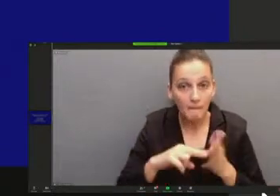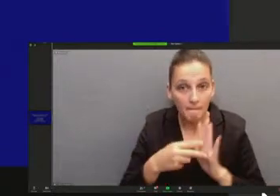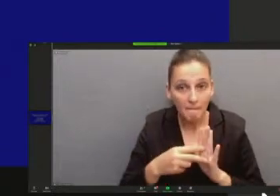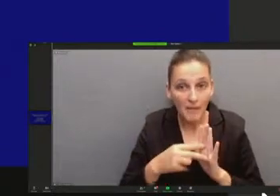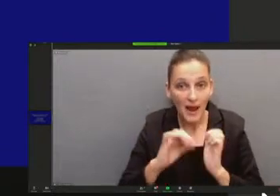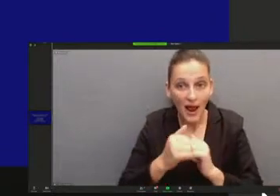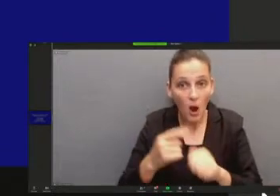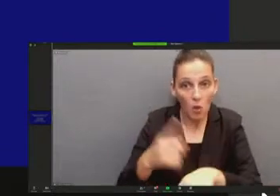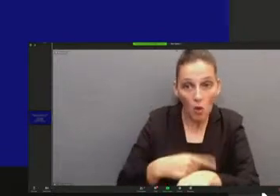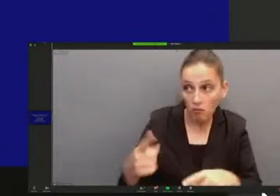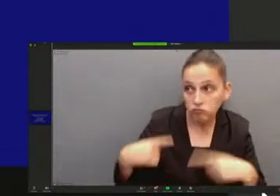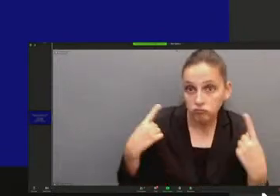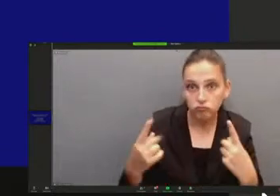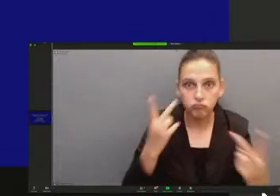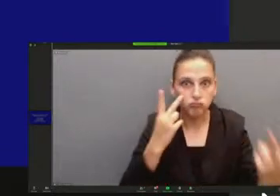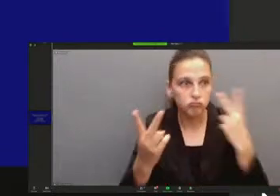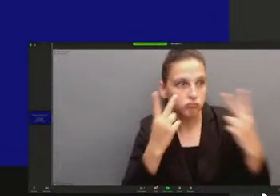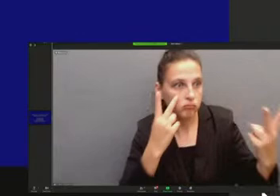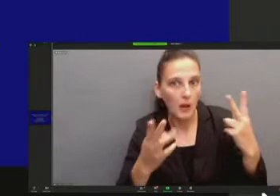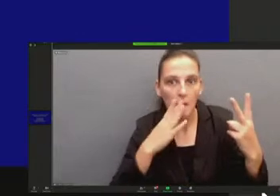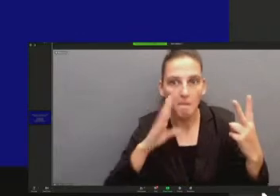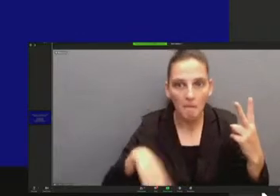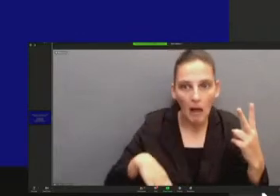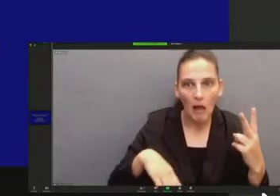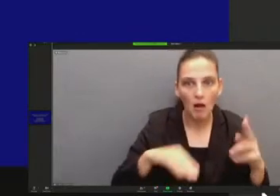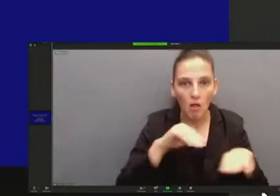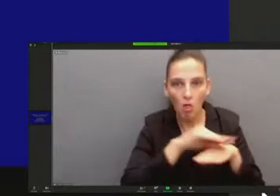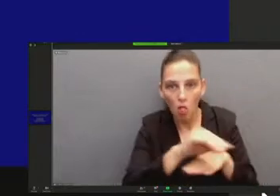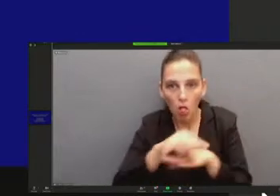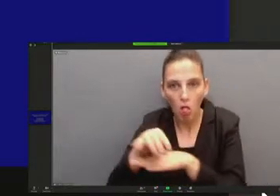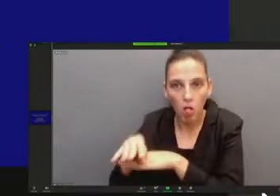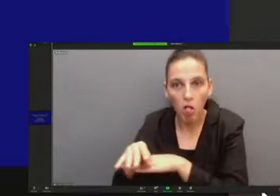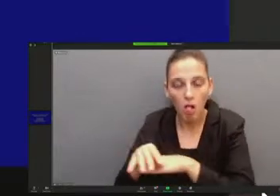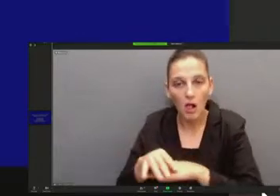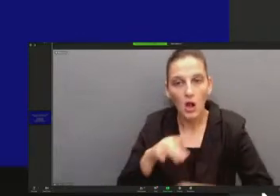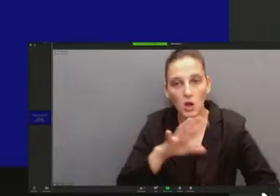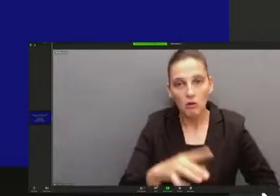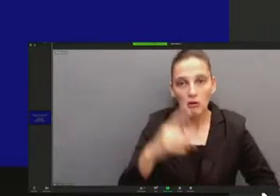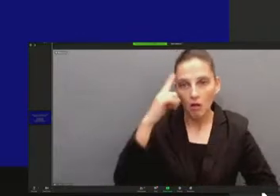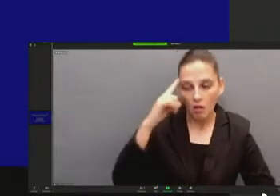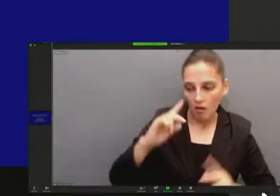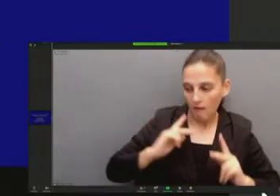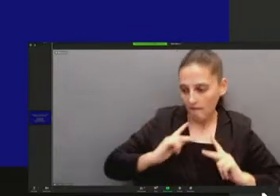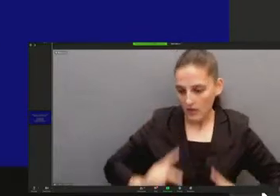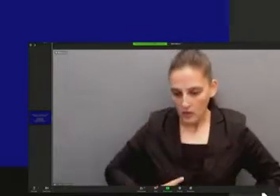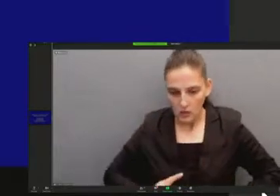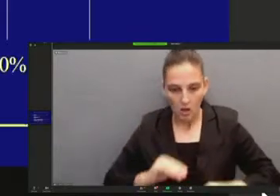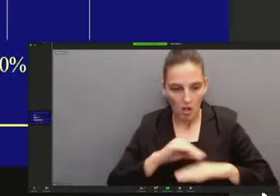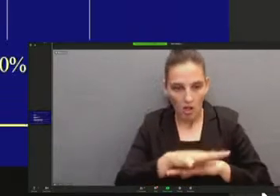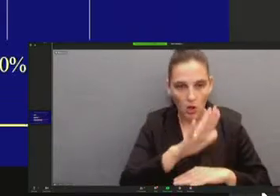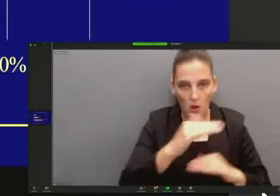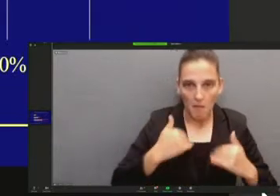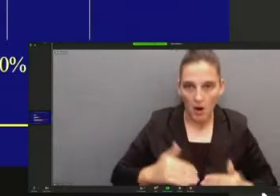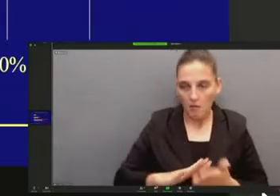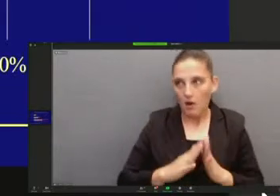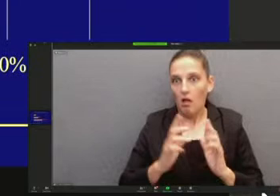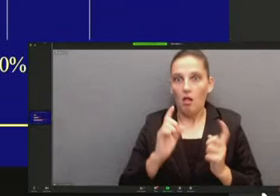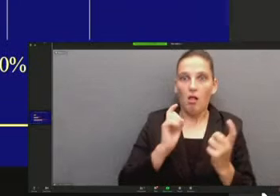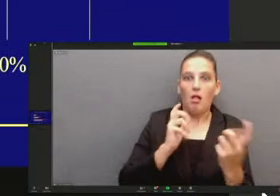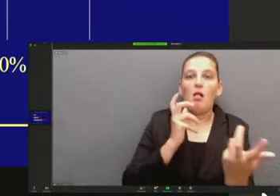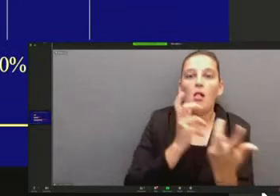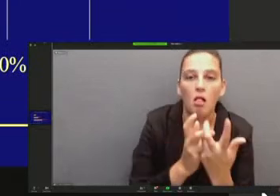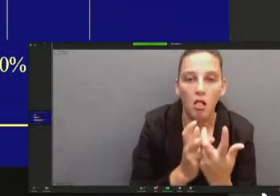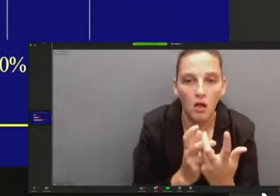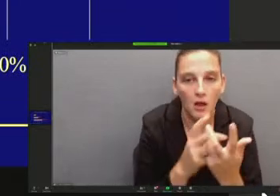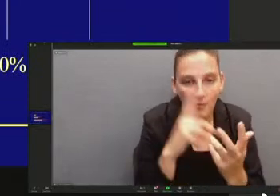exposed to bad environmental conditions and how physiologically compromised and dysregulated you have become as a result of such